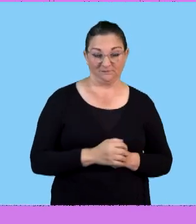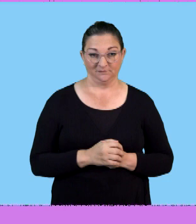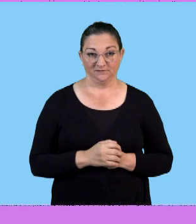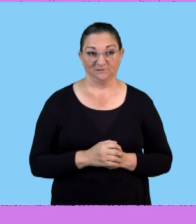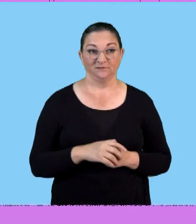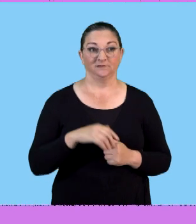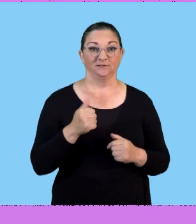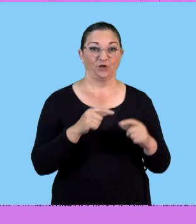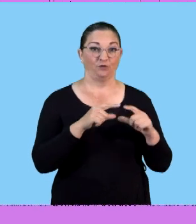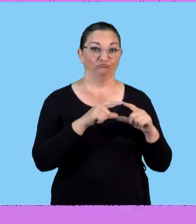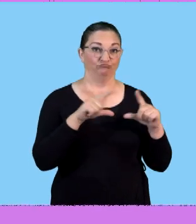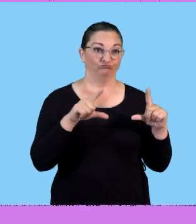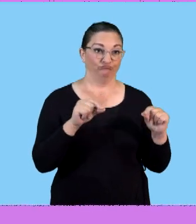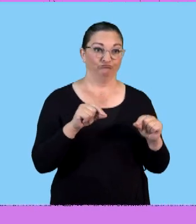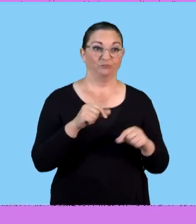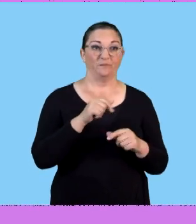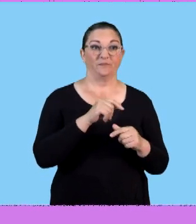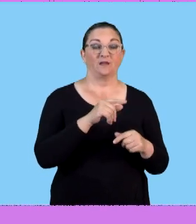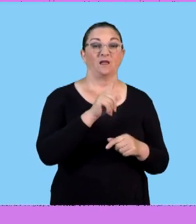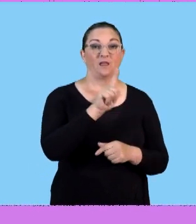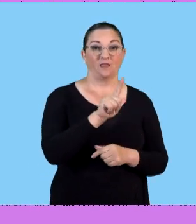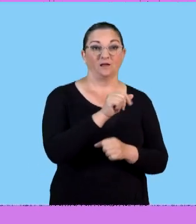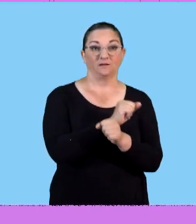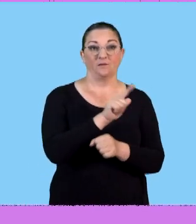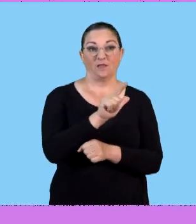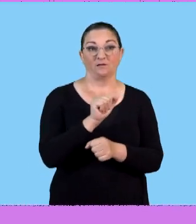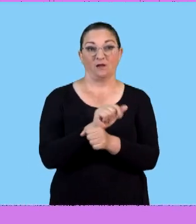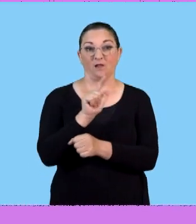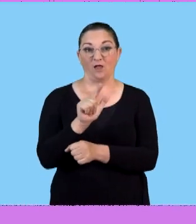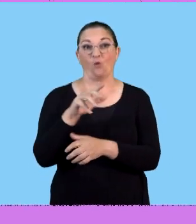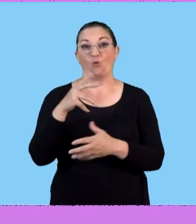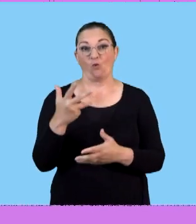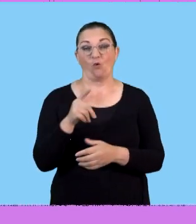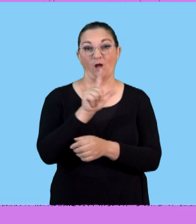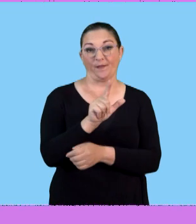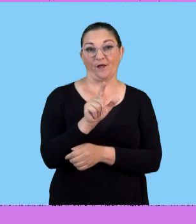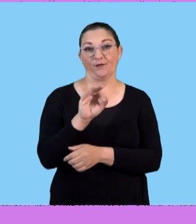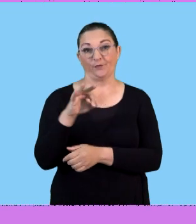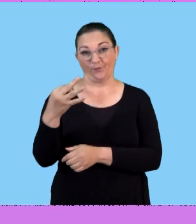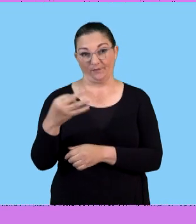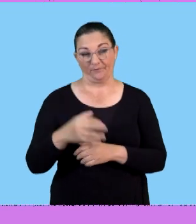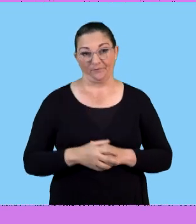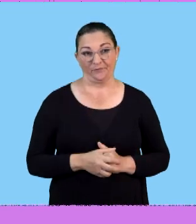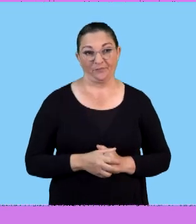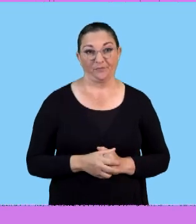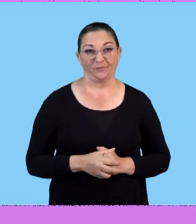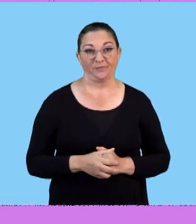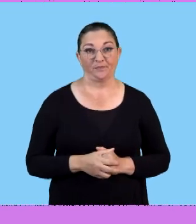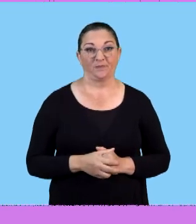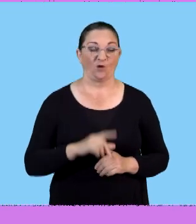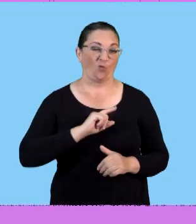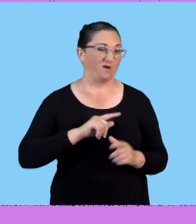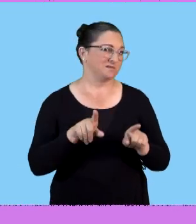height. Then when we work with the cube, we say it's length times length times length, or we can say it's length cubed, right? The